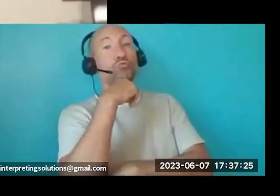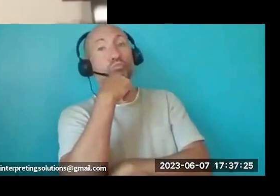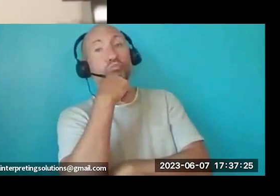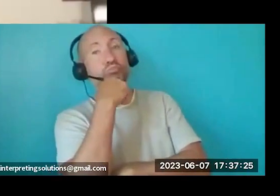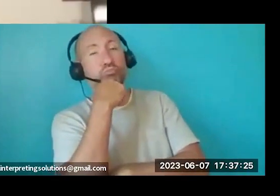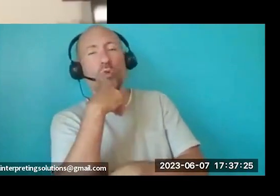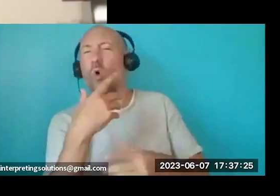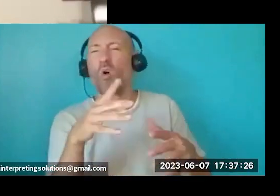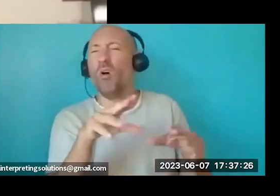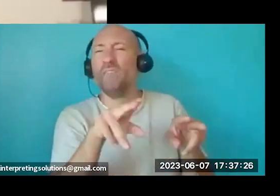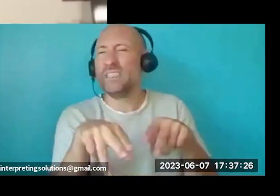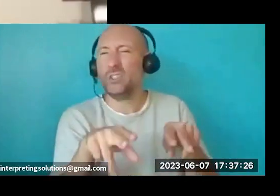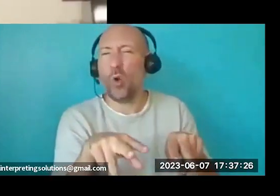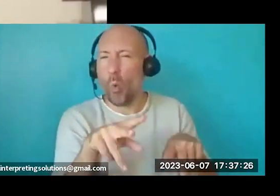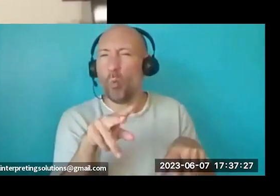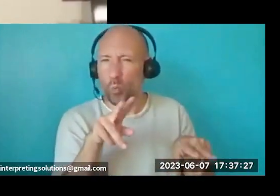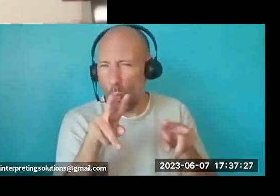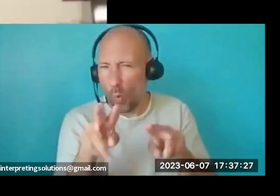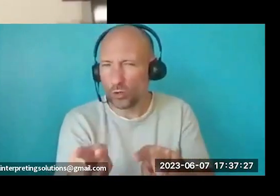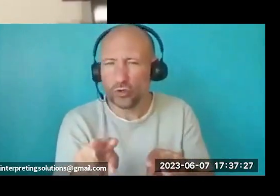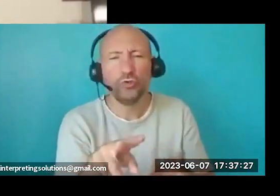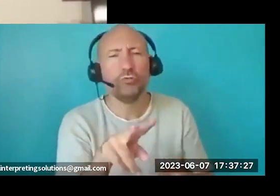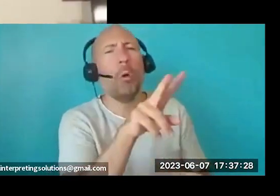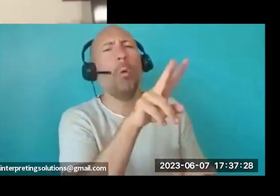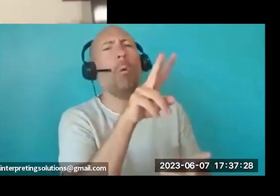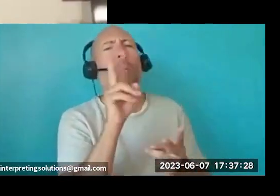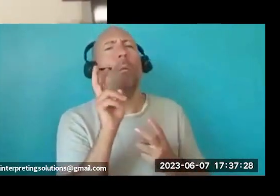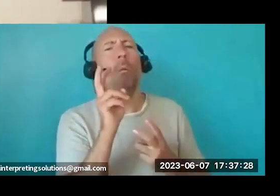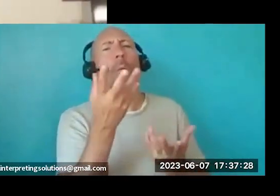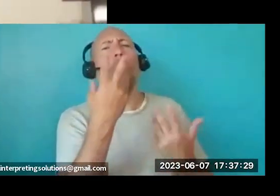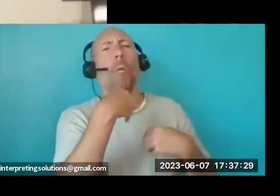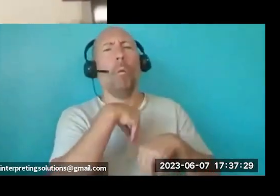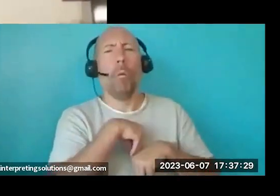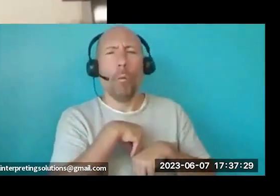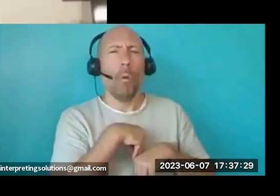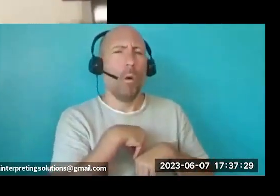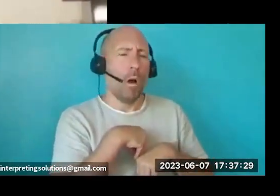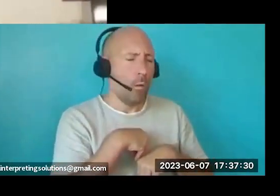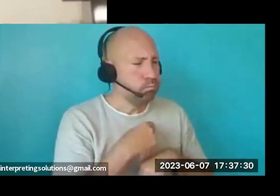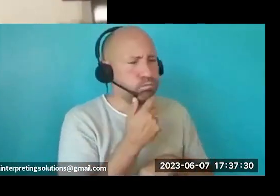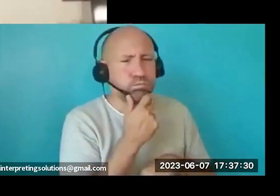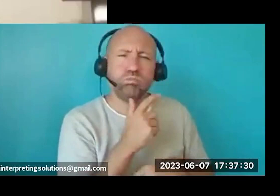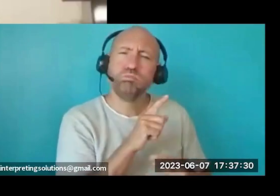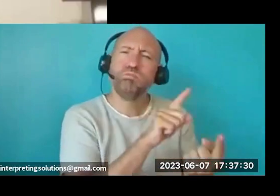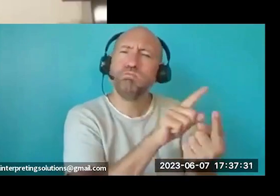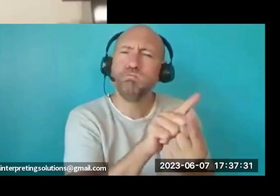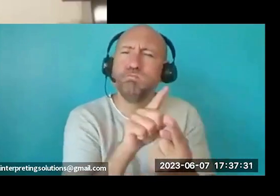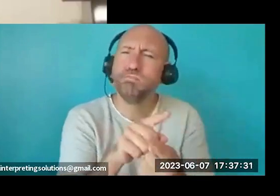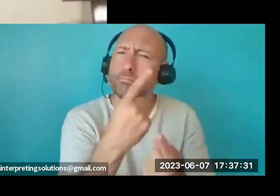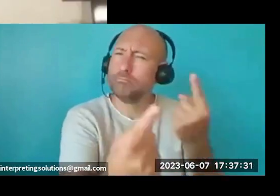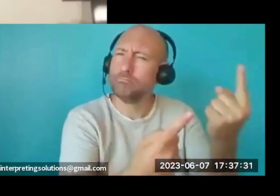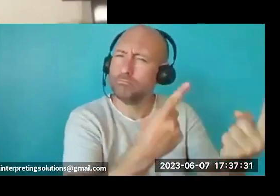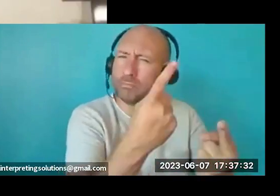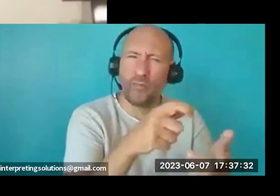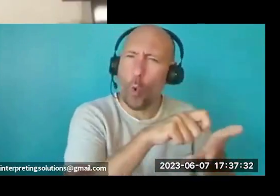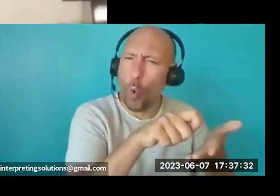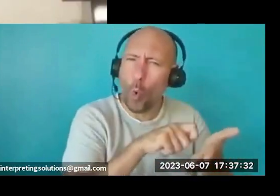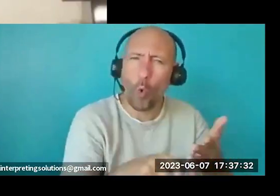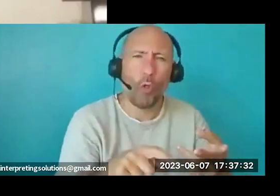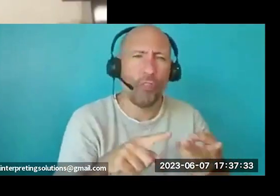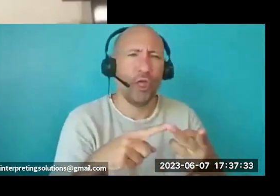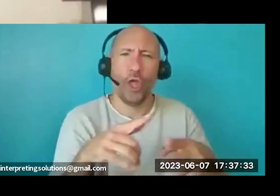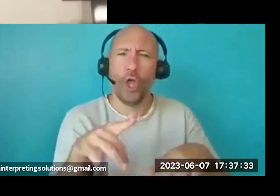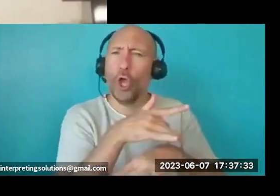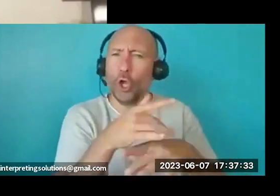for a video. And then we start speaking to the artist, the author or the